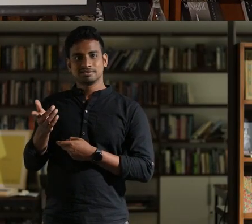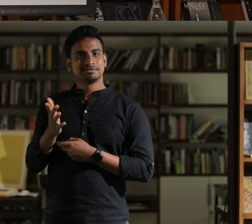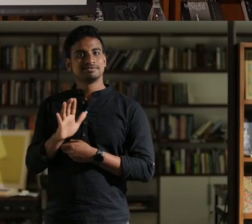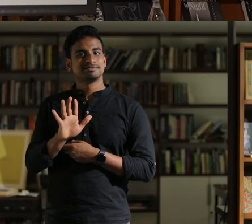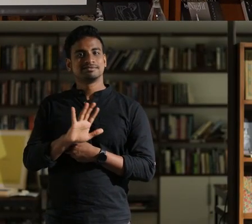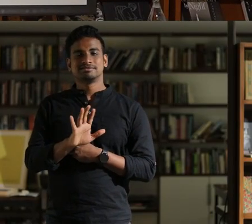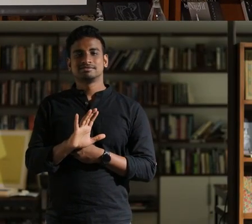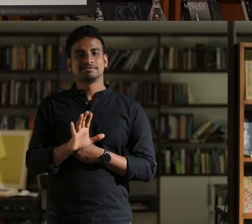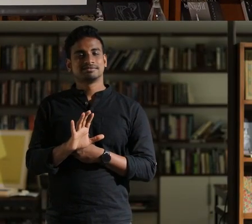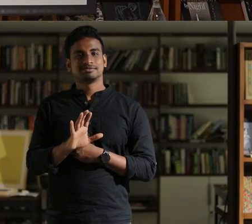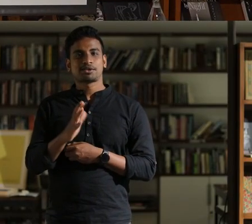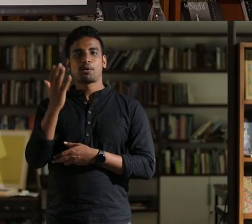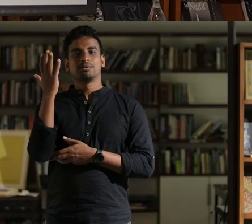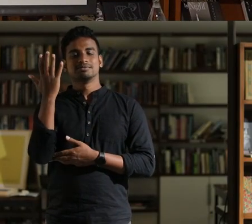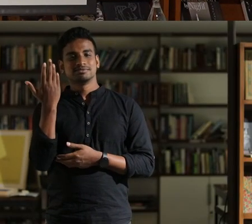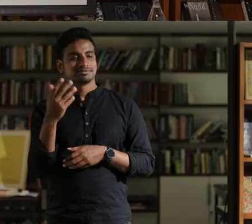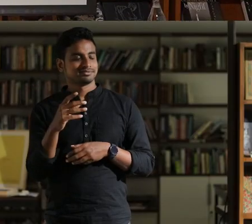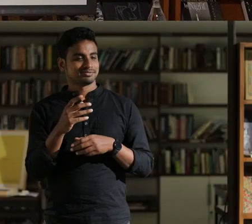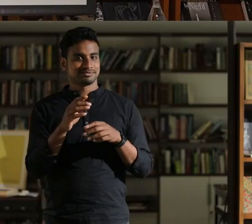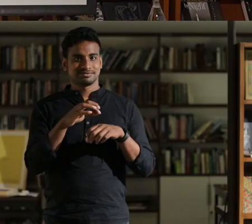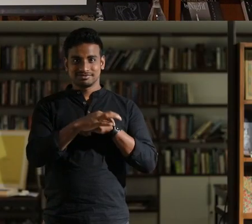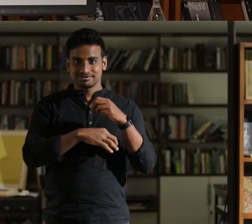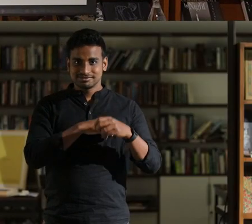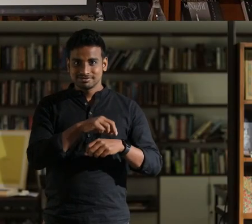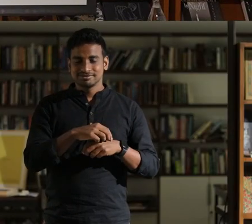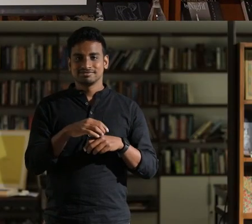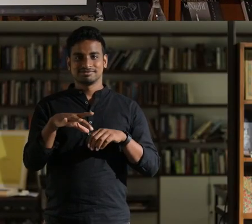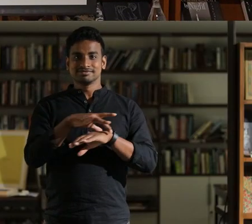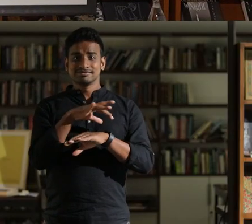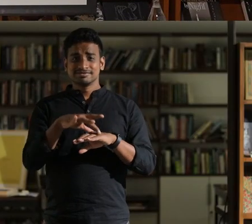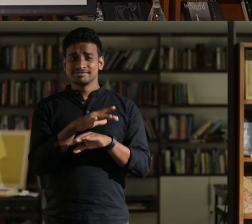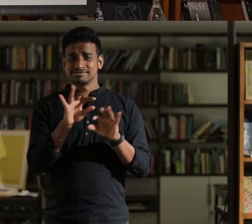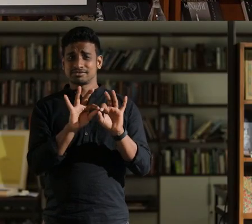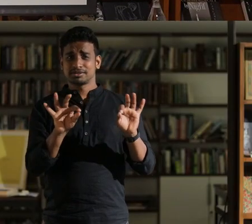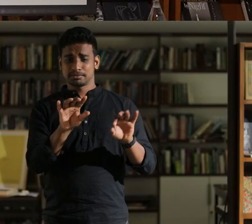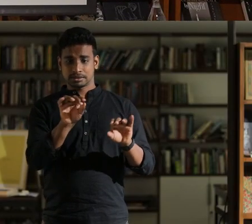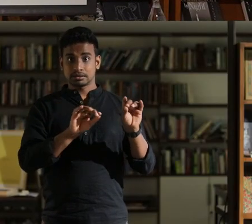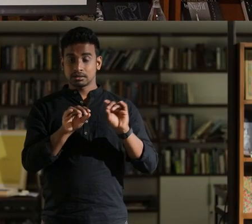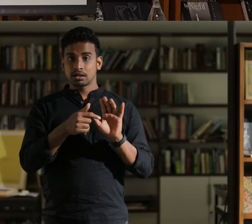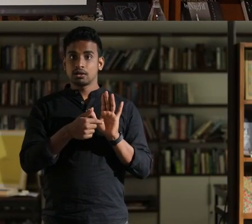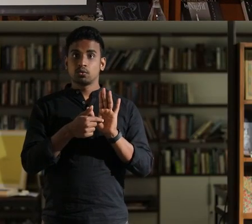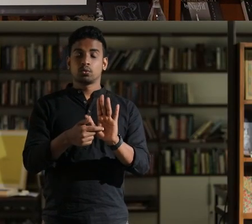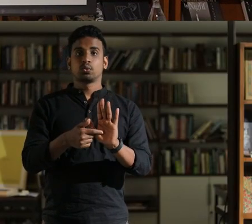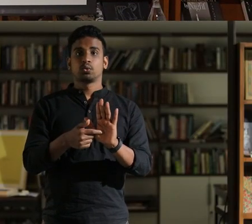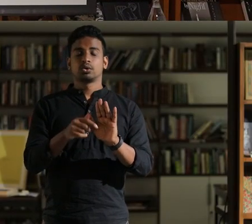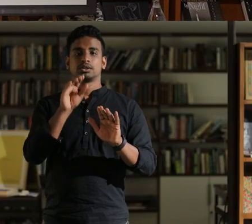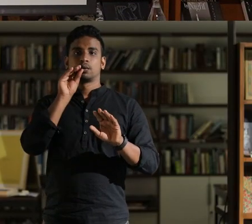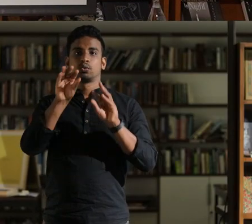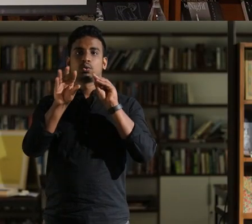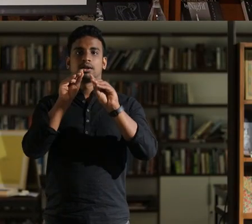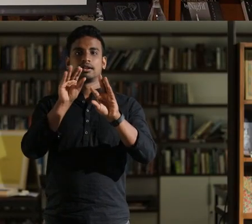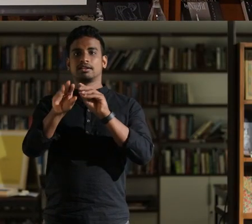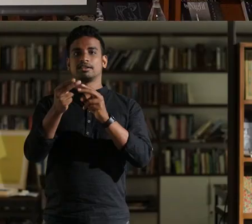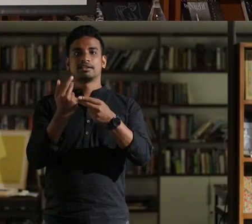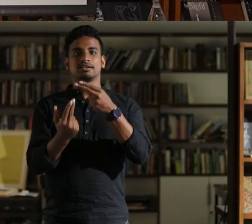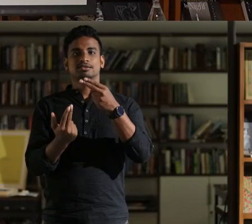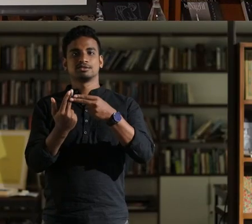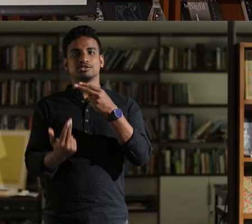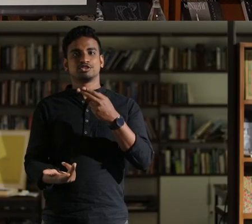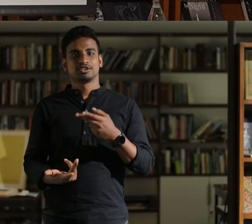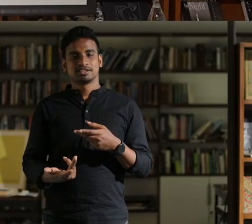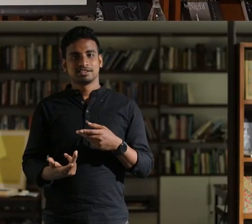Collecting to create a biography of an object is a fascinating way of bringing in oral